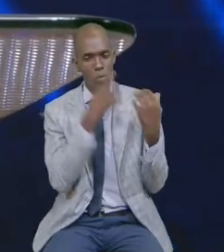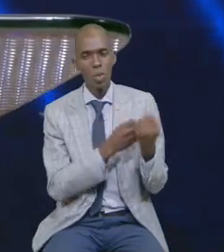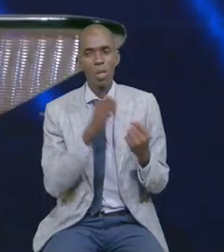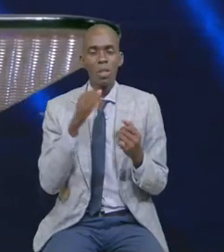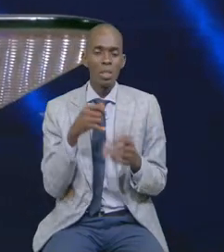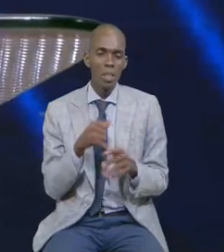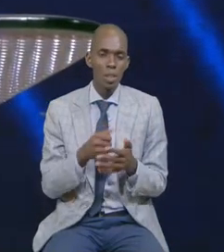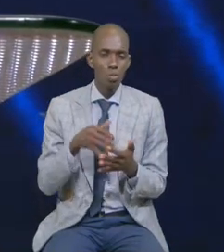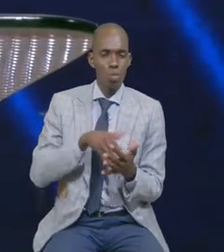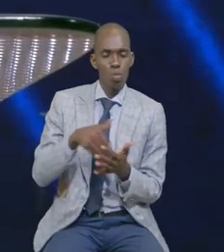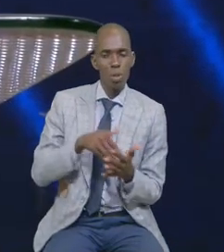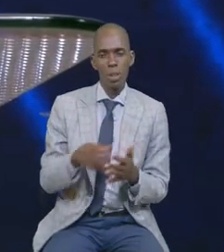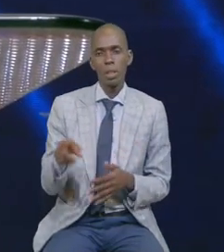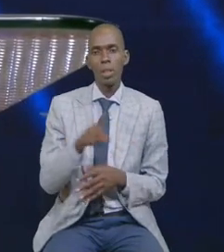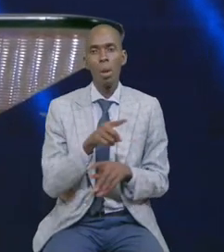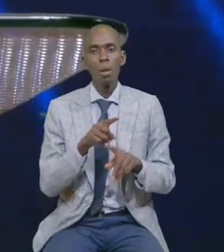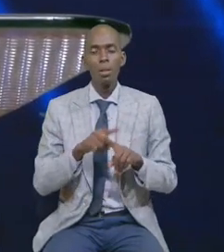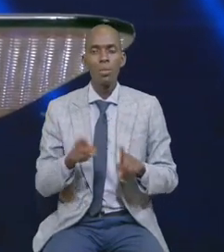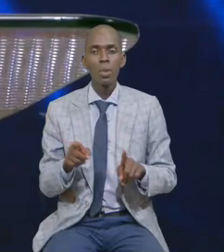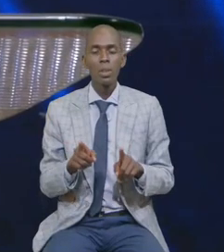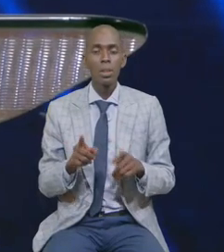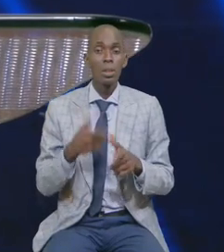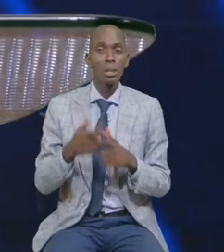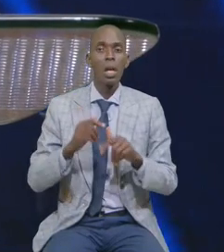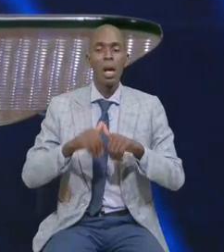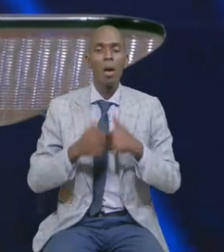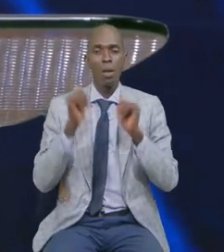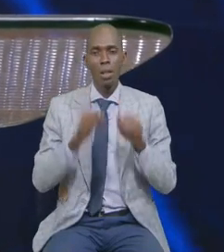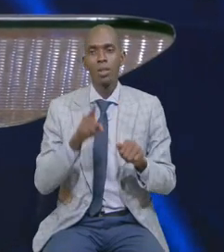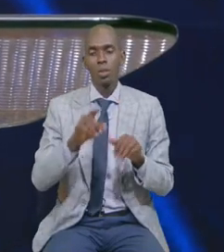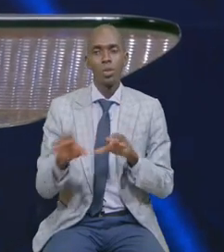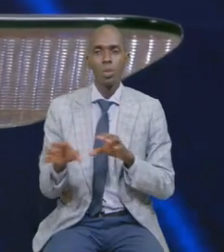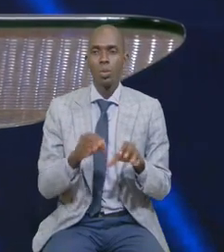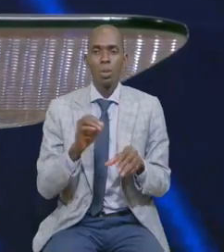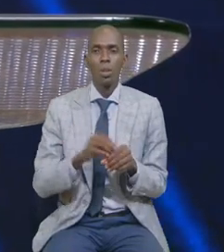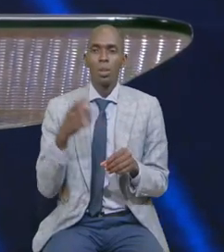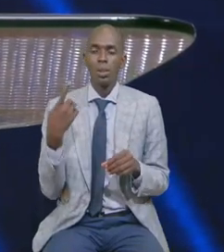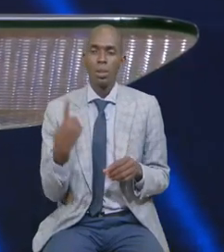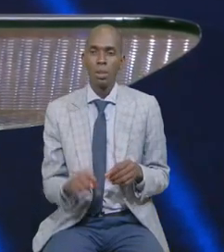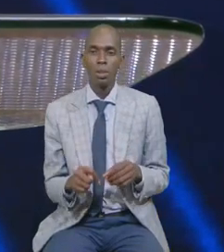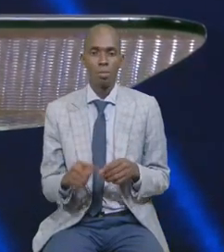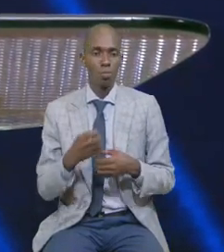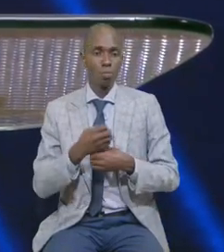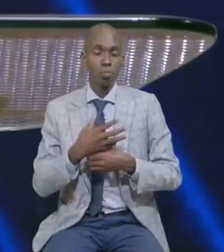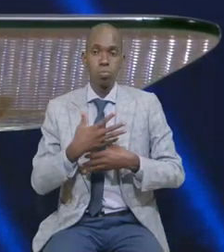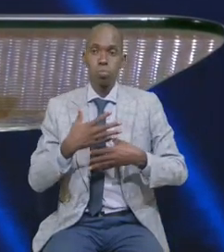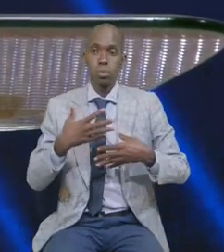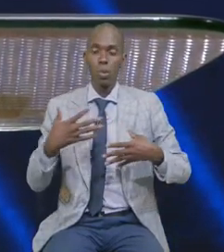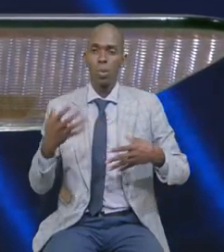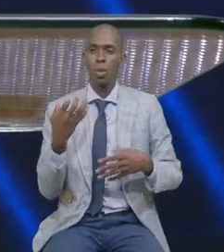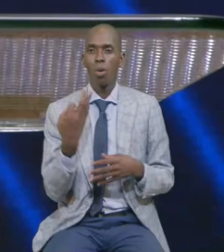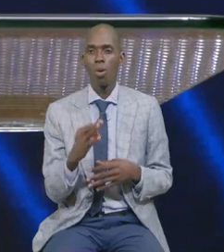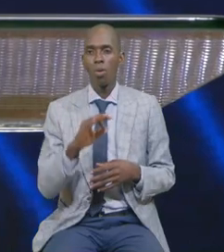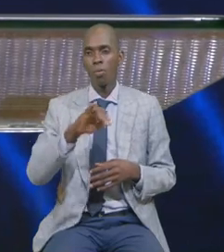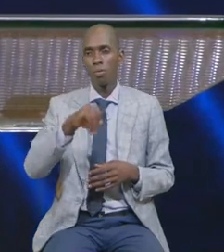thee, then how canst thou do in the swelling of Jordan? We're looking at number three